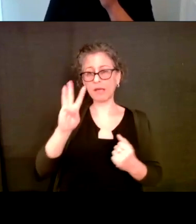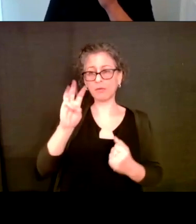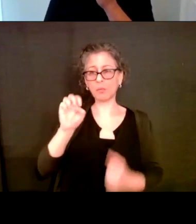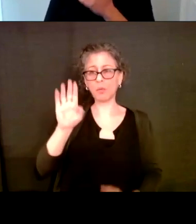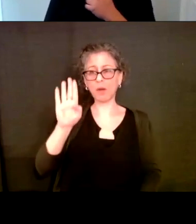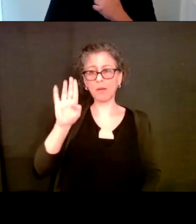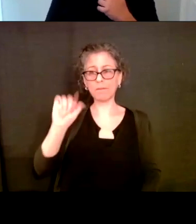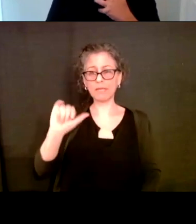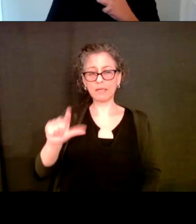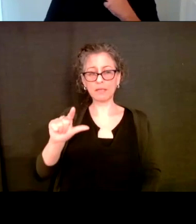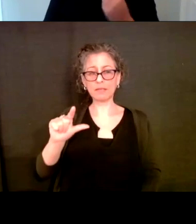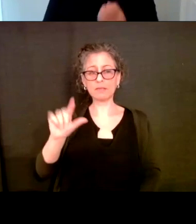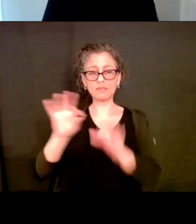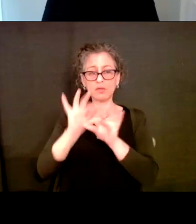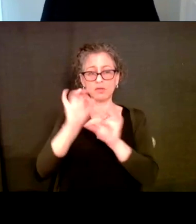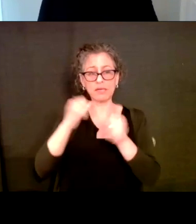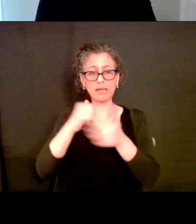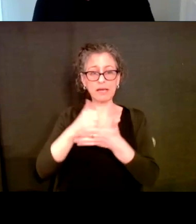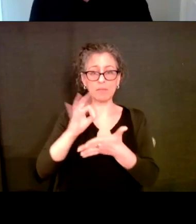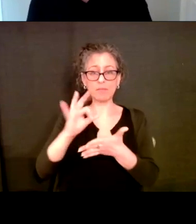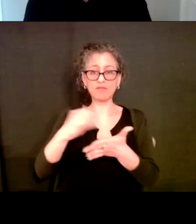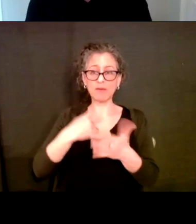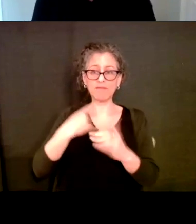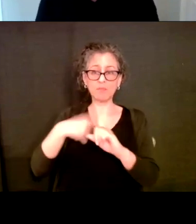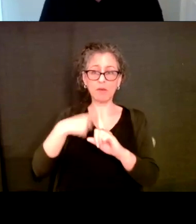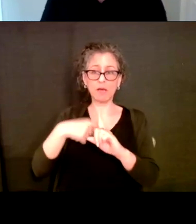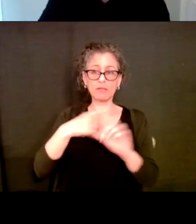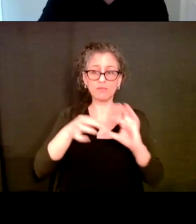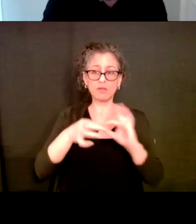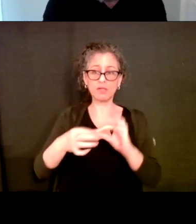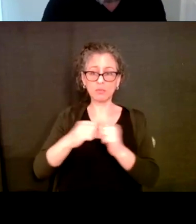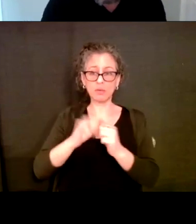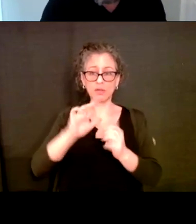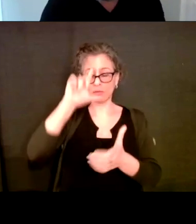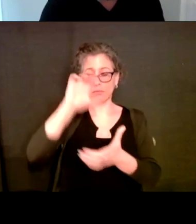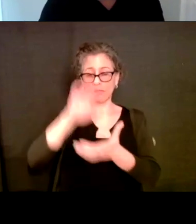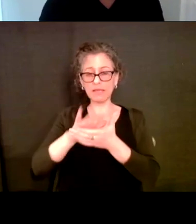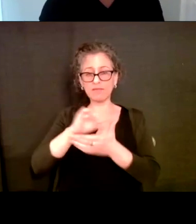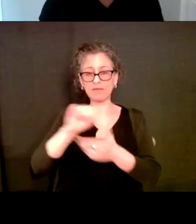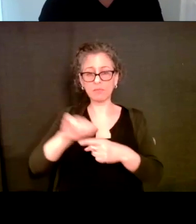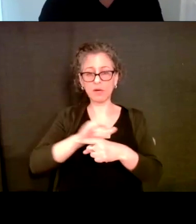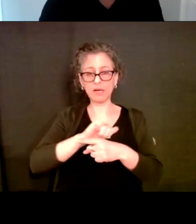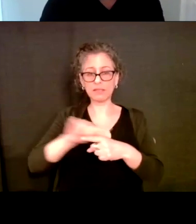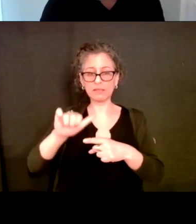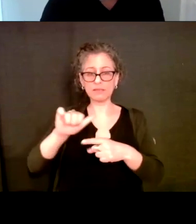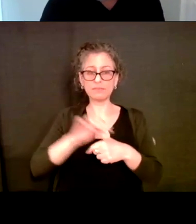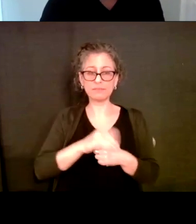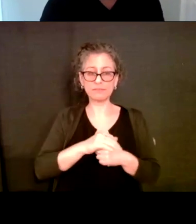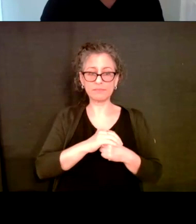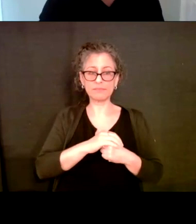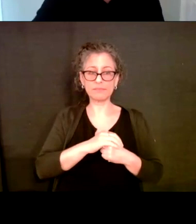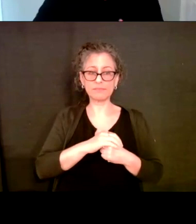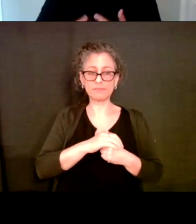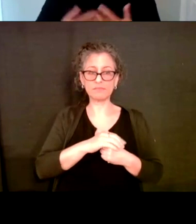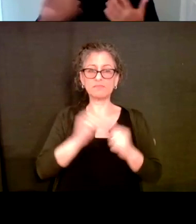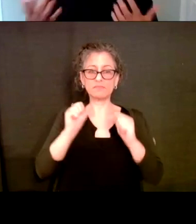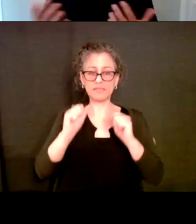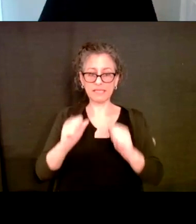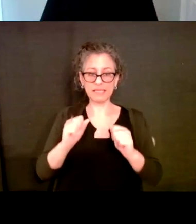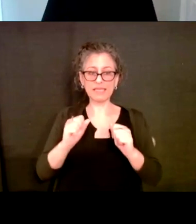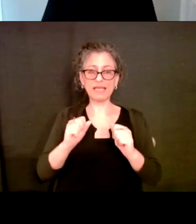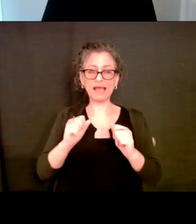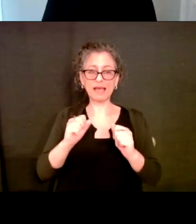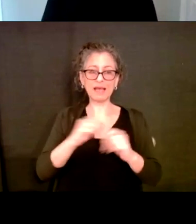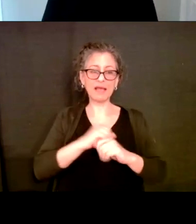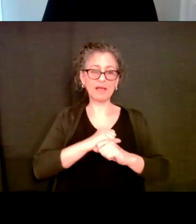Spirituality can also help when there's a positive relationship to one's beliefs and practices, and these can buffer the trauma